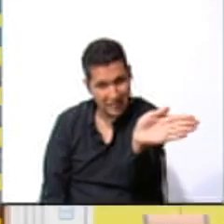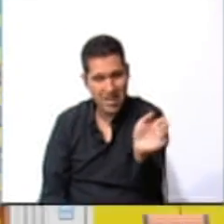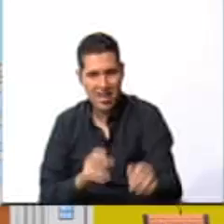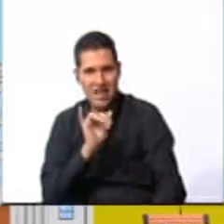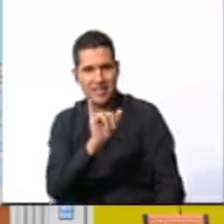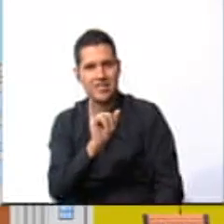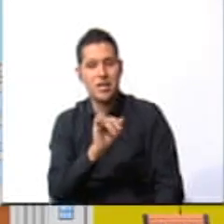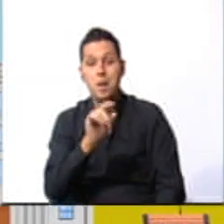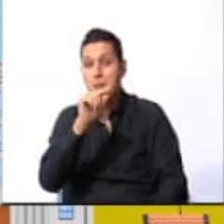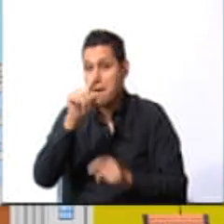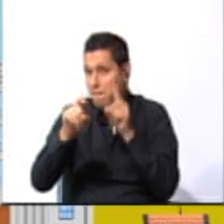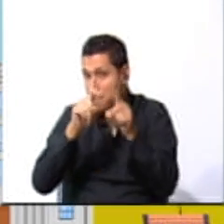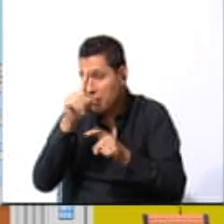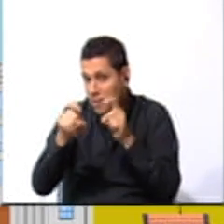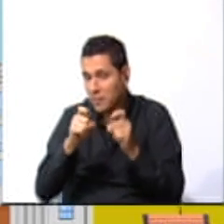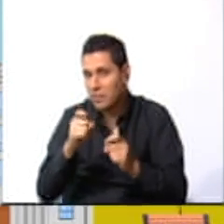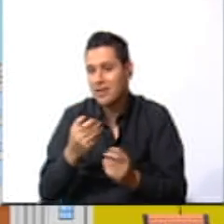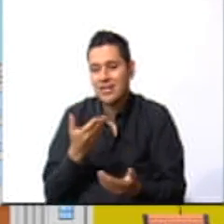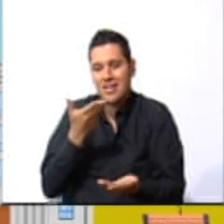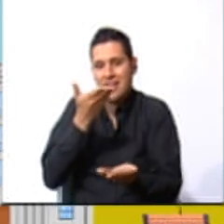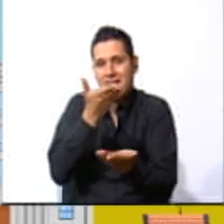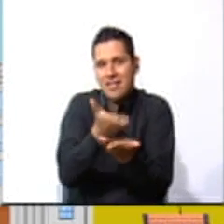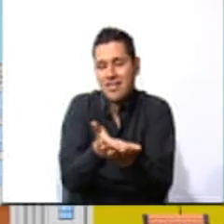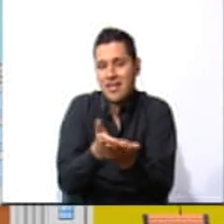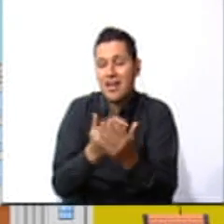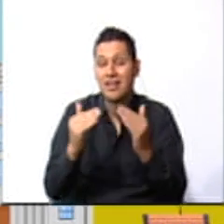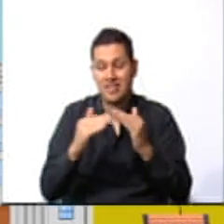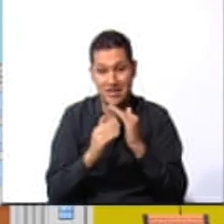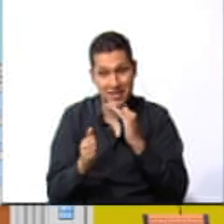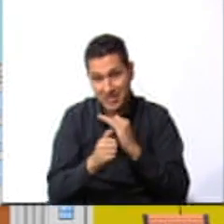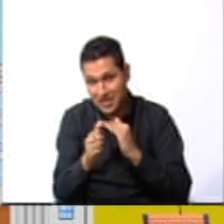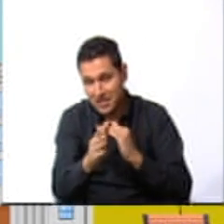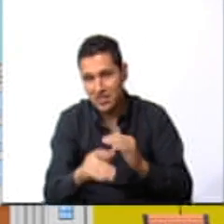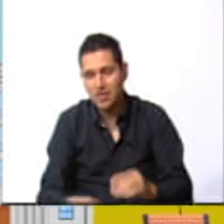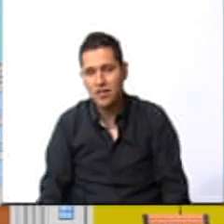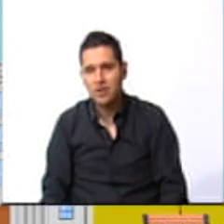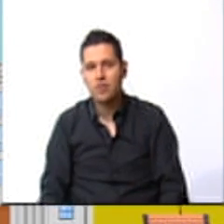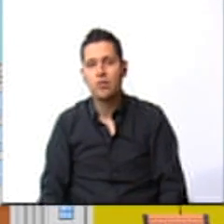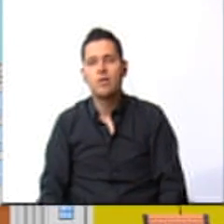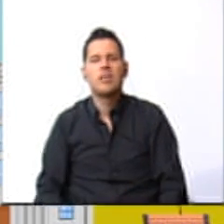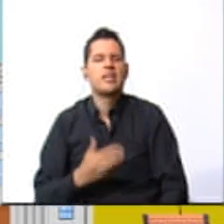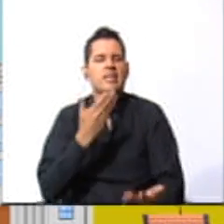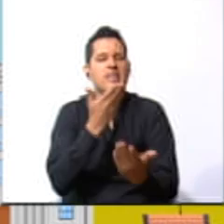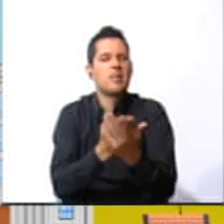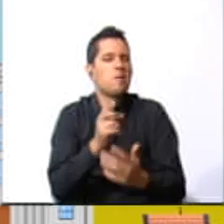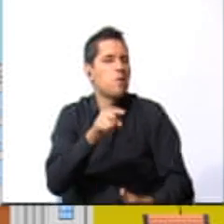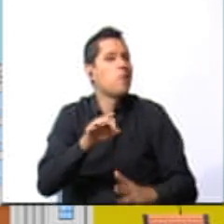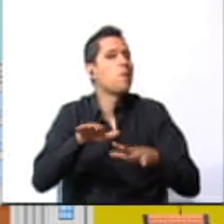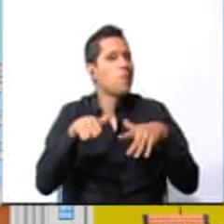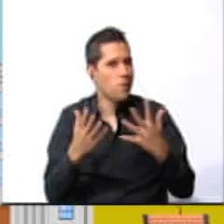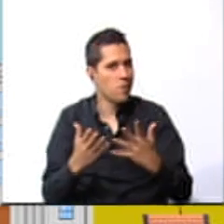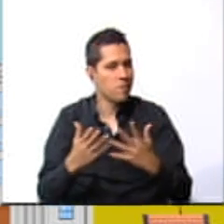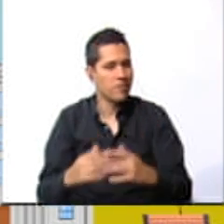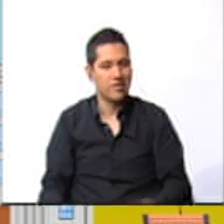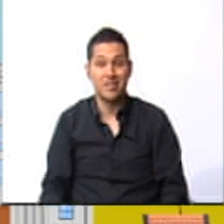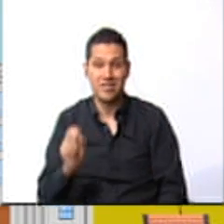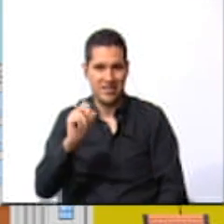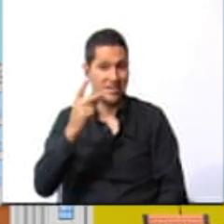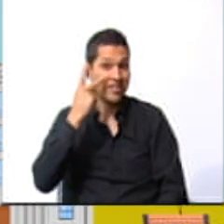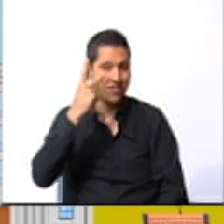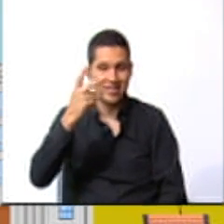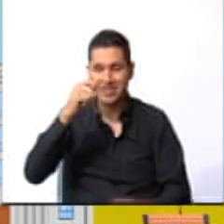Asking and giving directions, you see? How do I get to? Very good. Let's see a